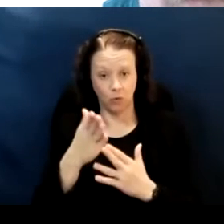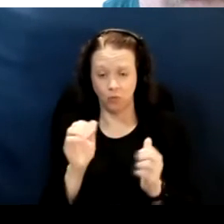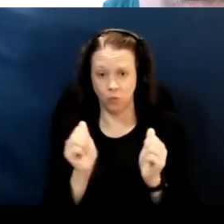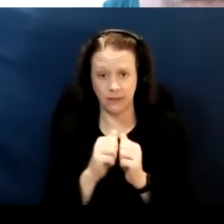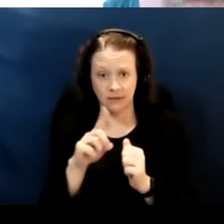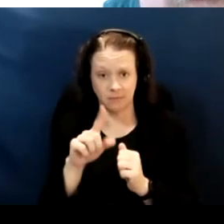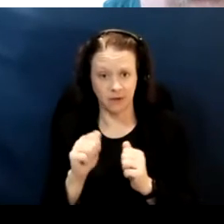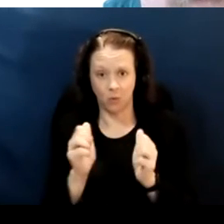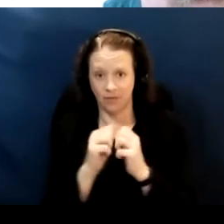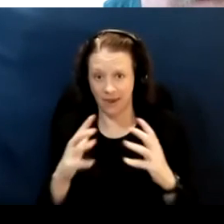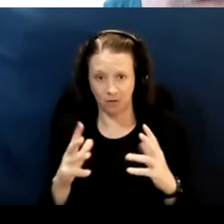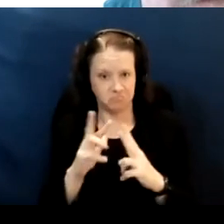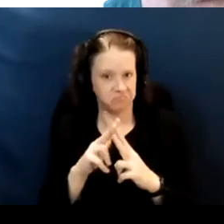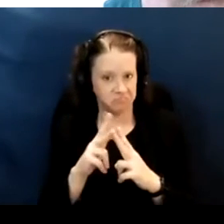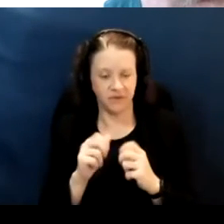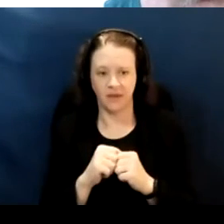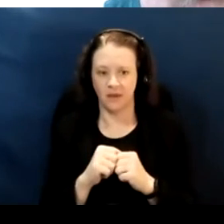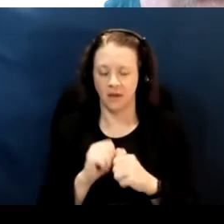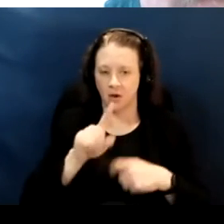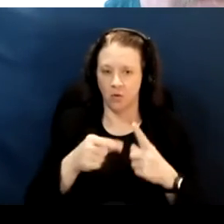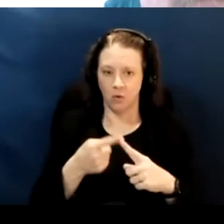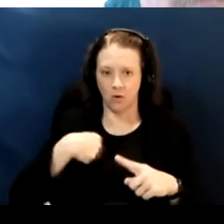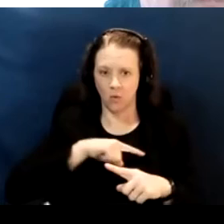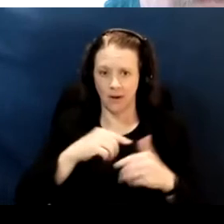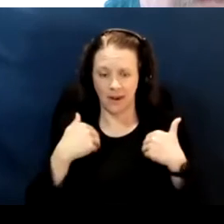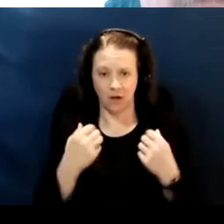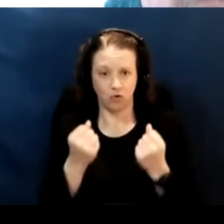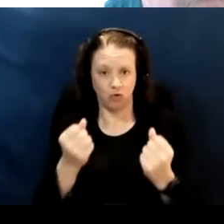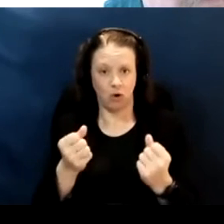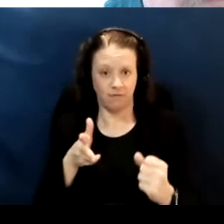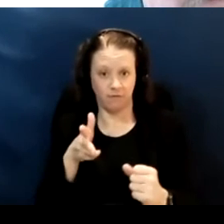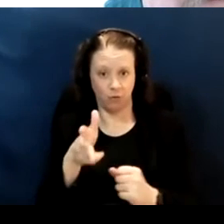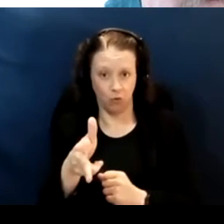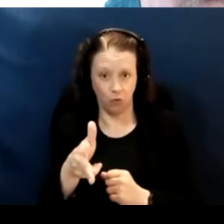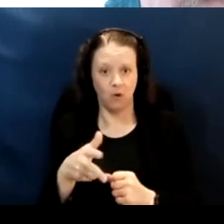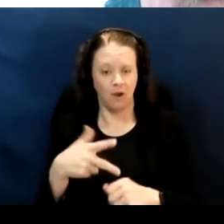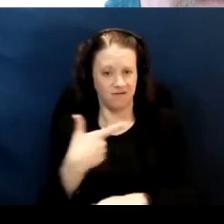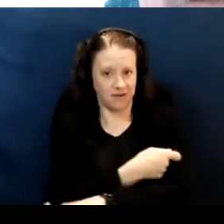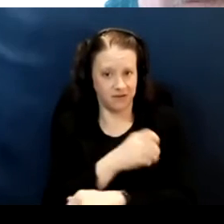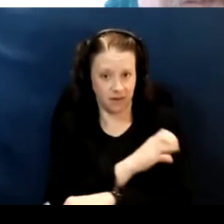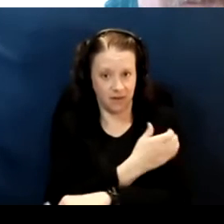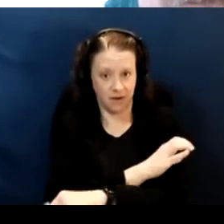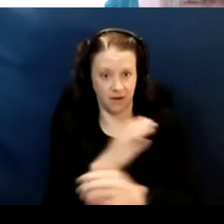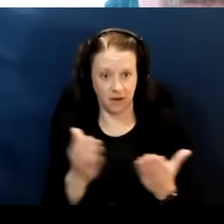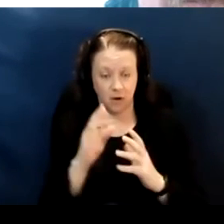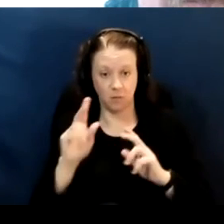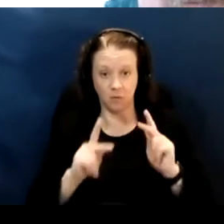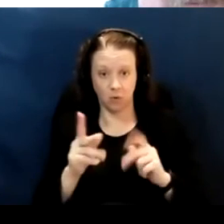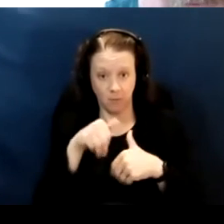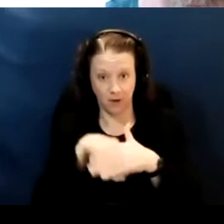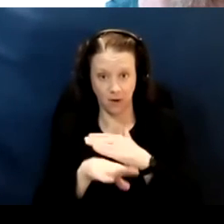way, because I did, when we had a drive-through vaccine clinic here, and people were coming in with their